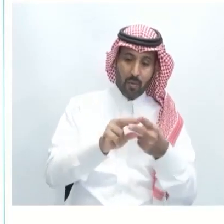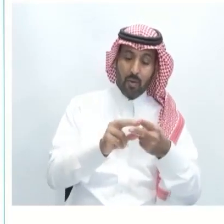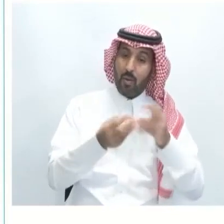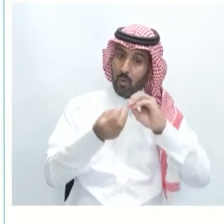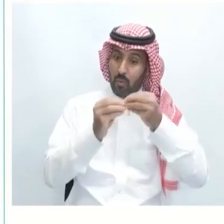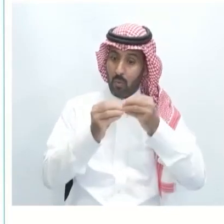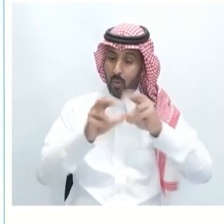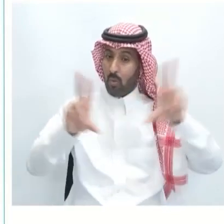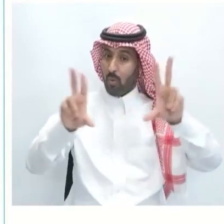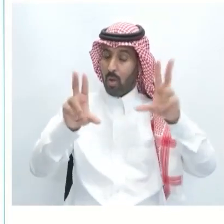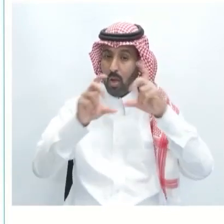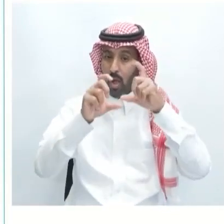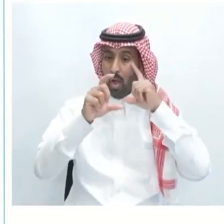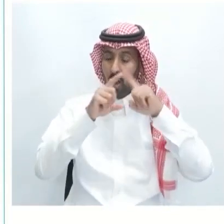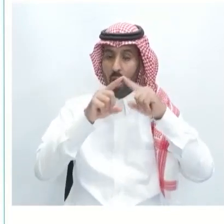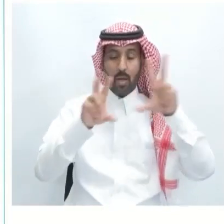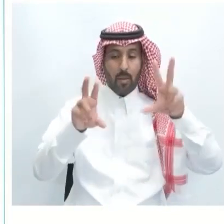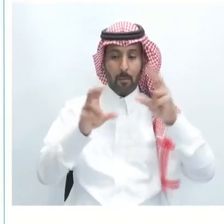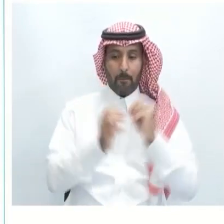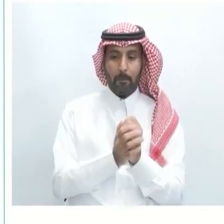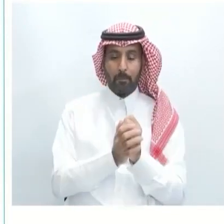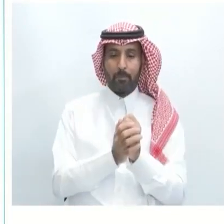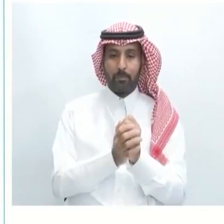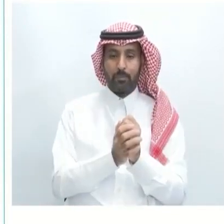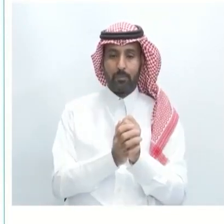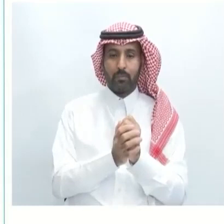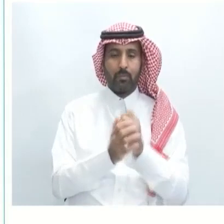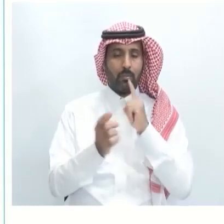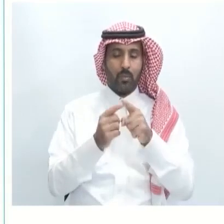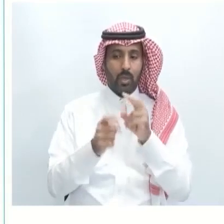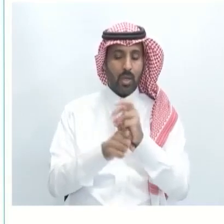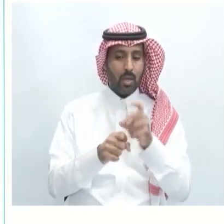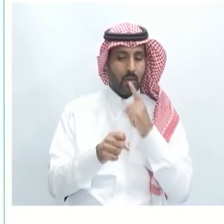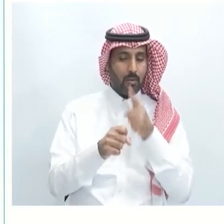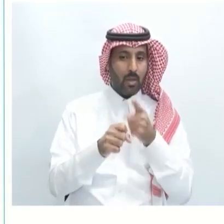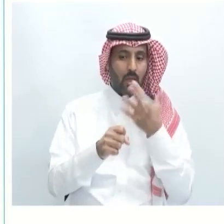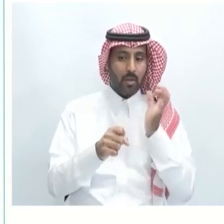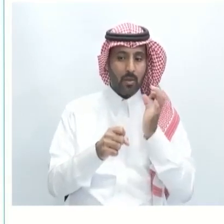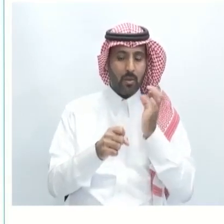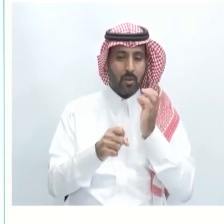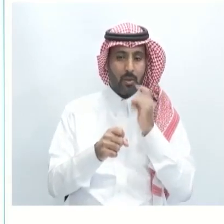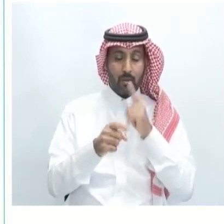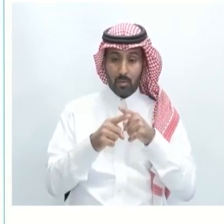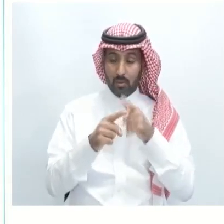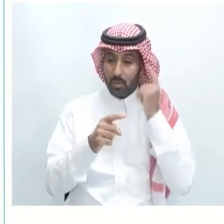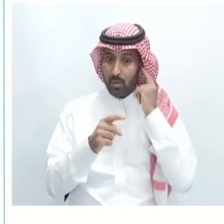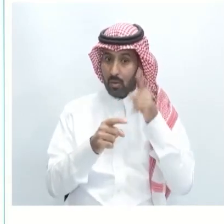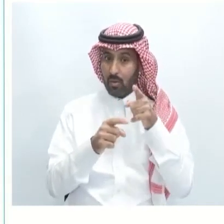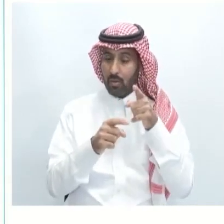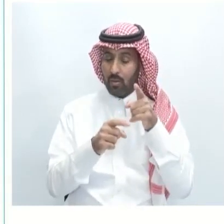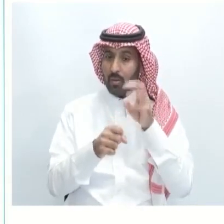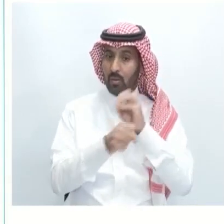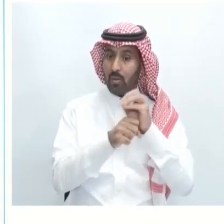possible to see color images on their black and white television sets. Accomplishing this was easy, he assured the audience.